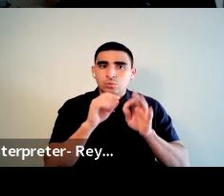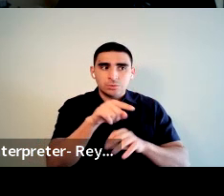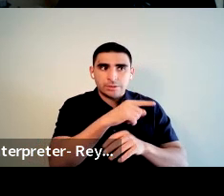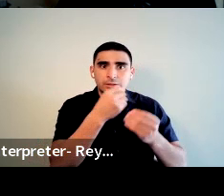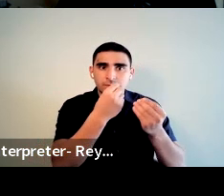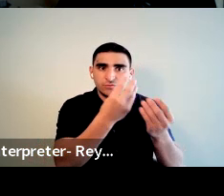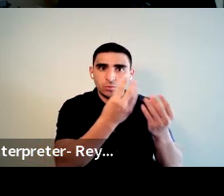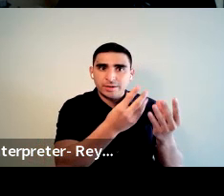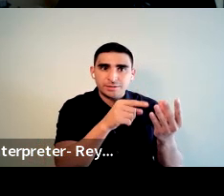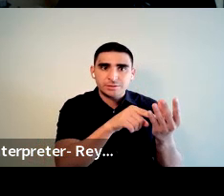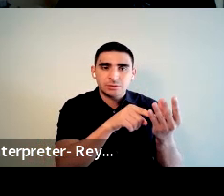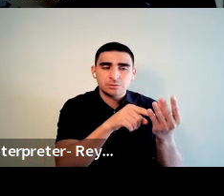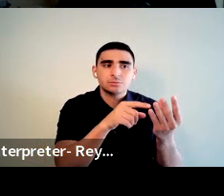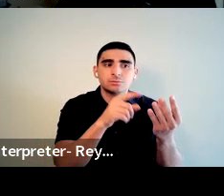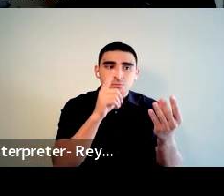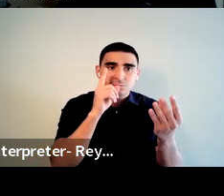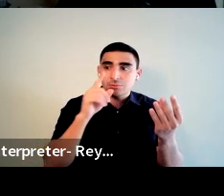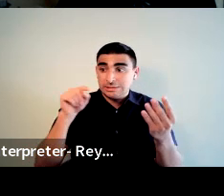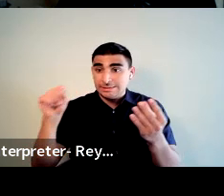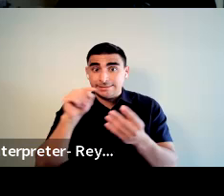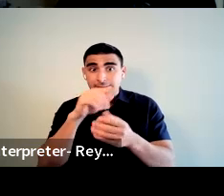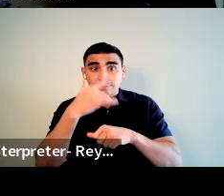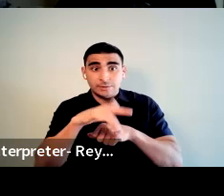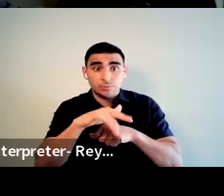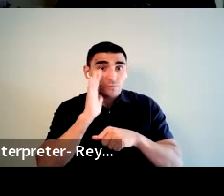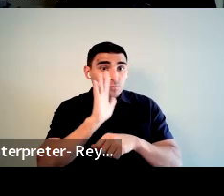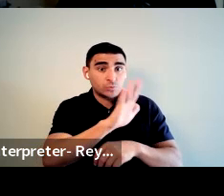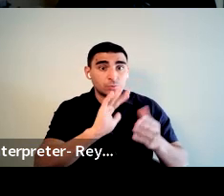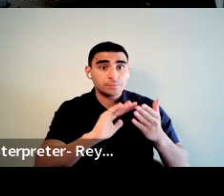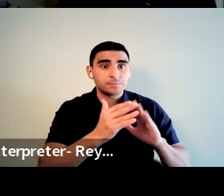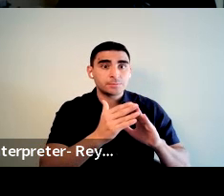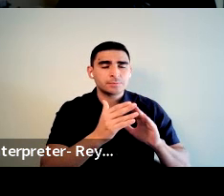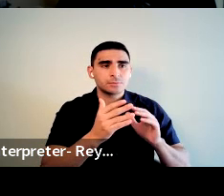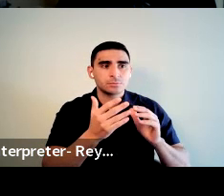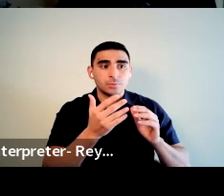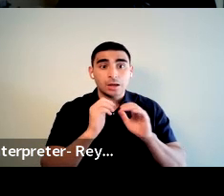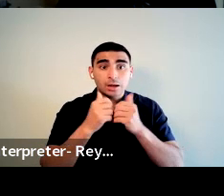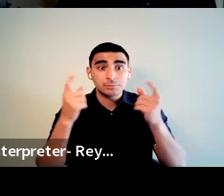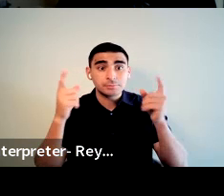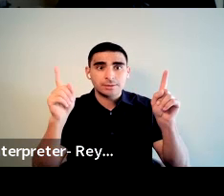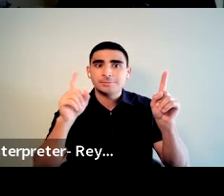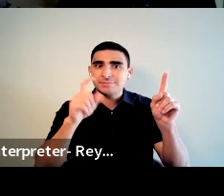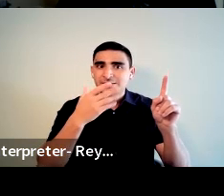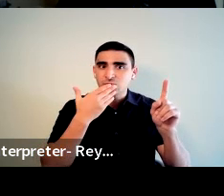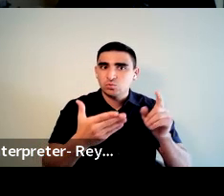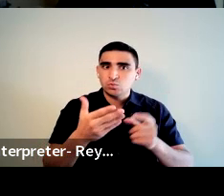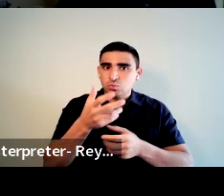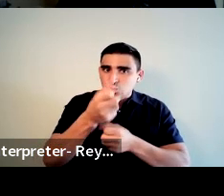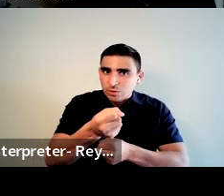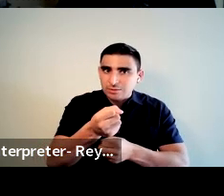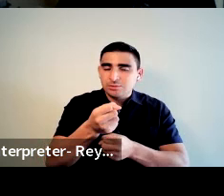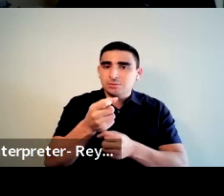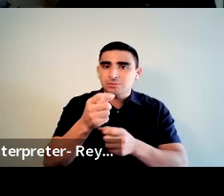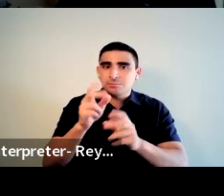becoming available in their community. And that's going to take really trusted sources of information. And it's going to be really